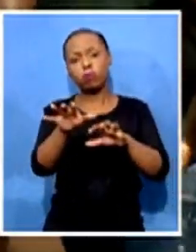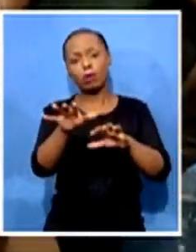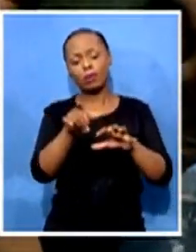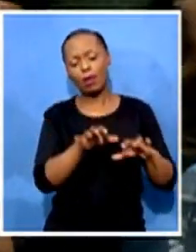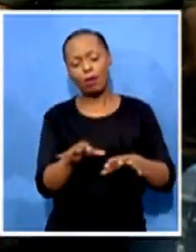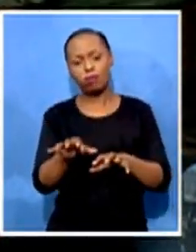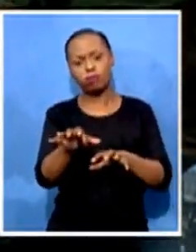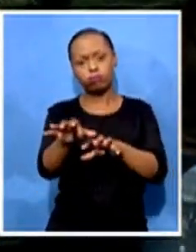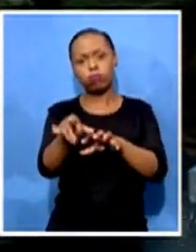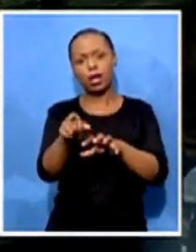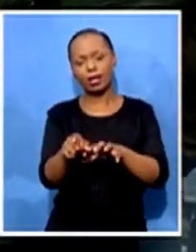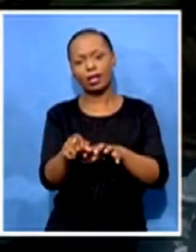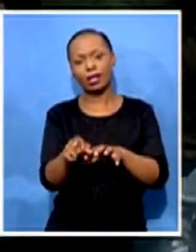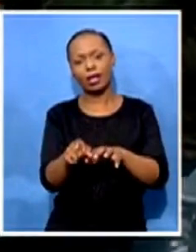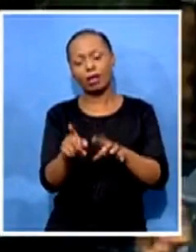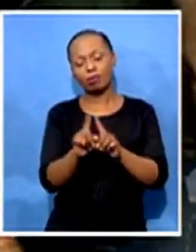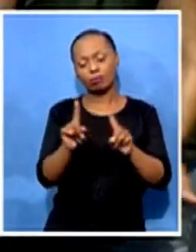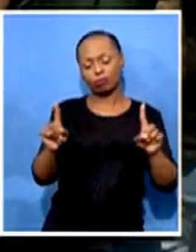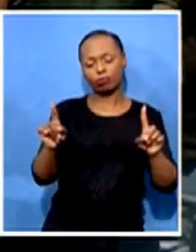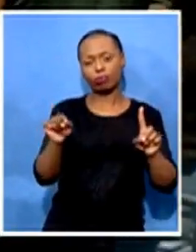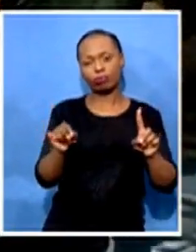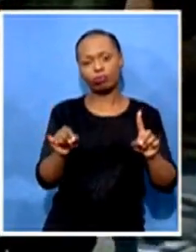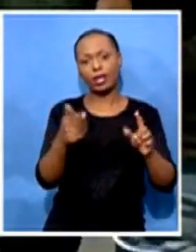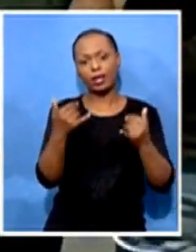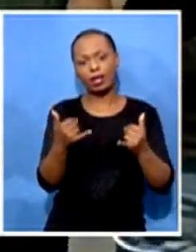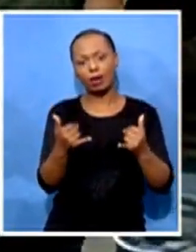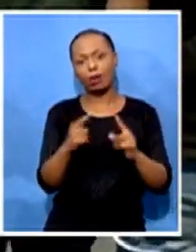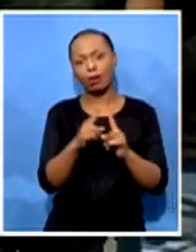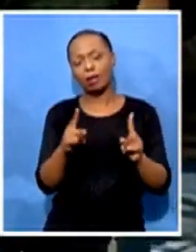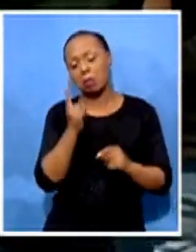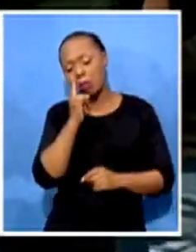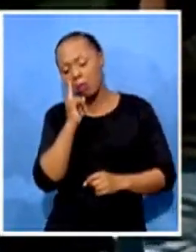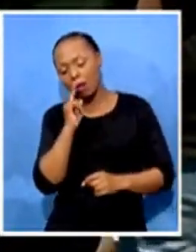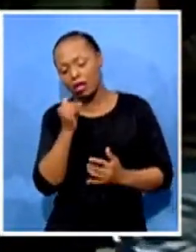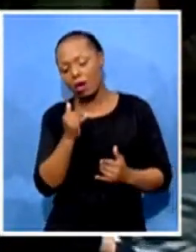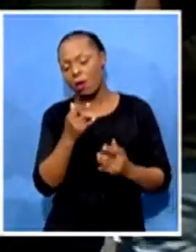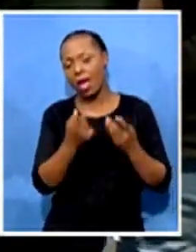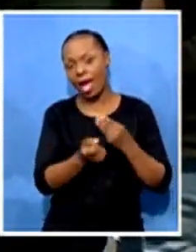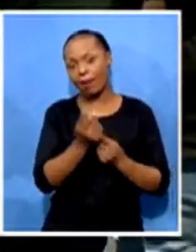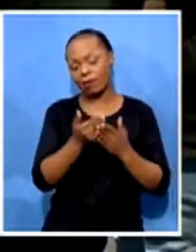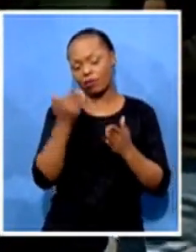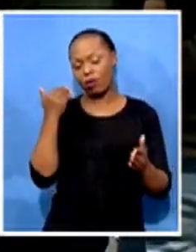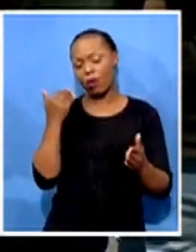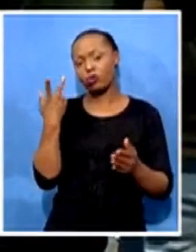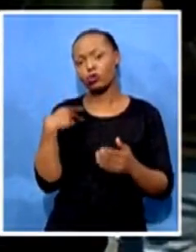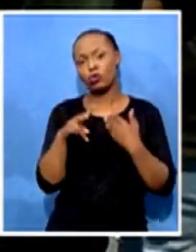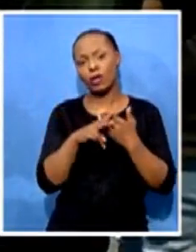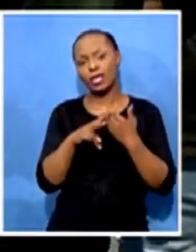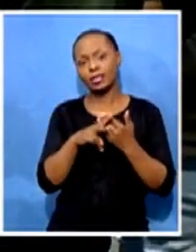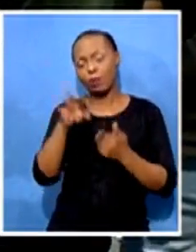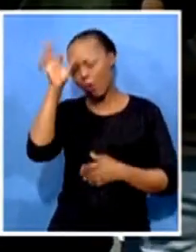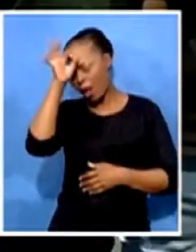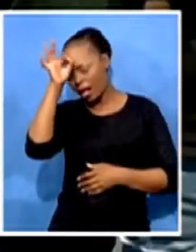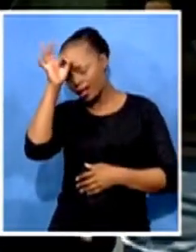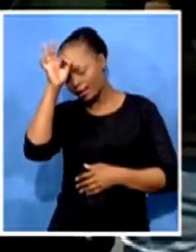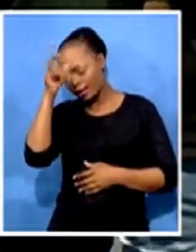anticipation following the clashes that we saw breaking out here 2 weeks ago, police having said that they have an operational plan in place and